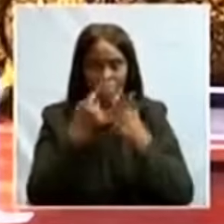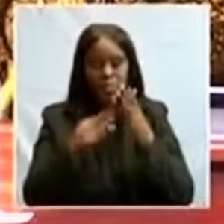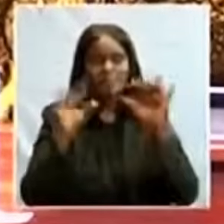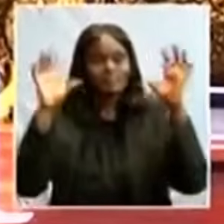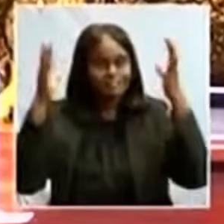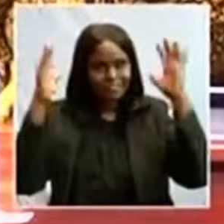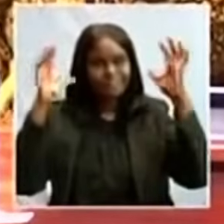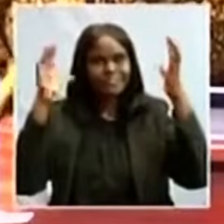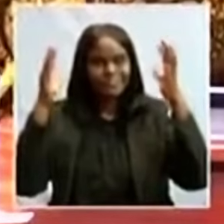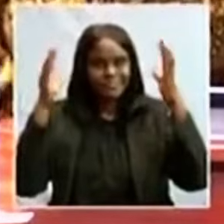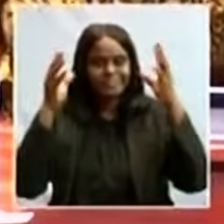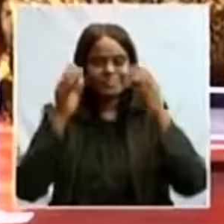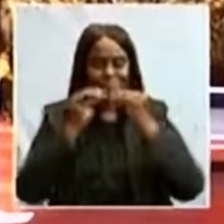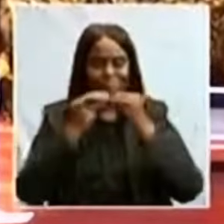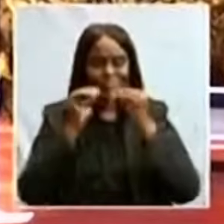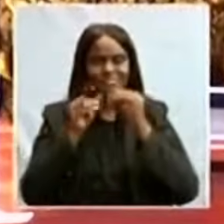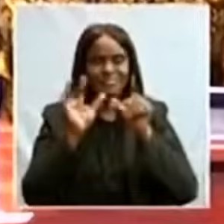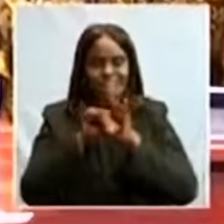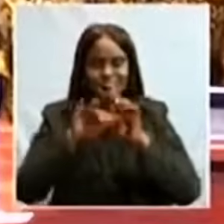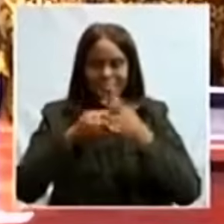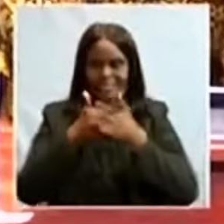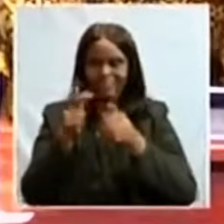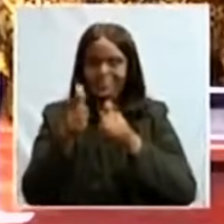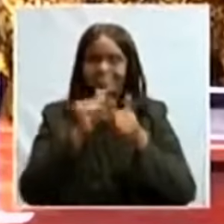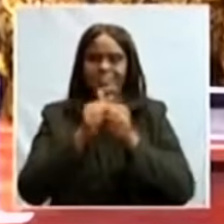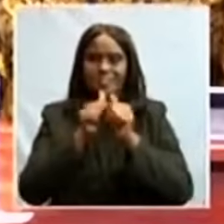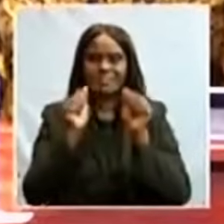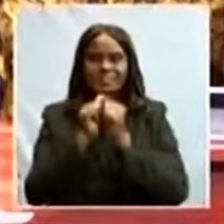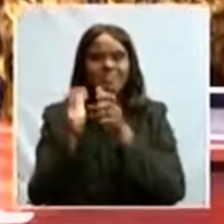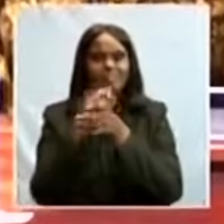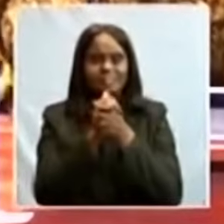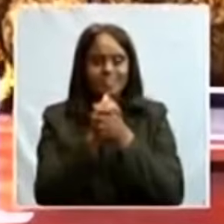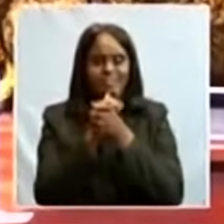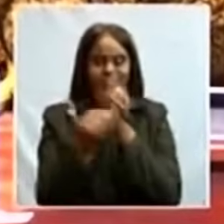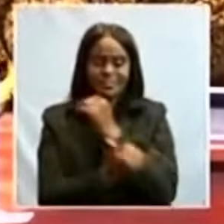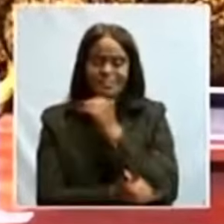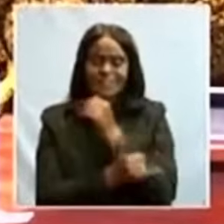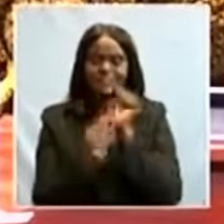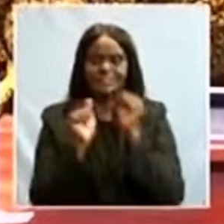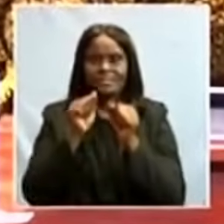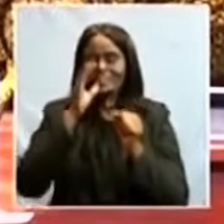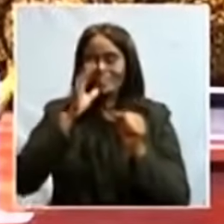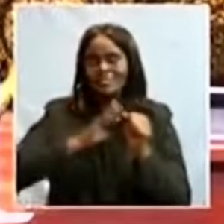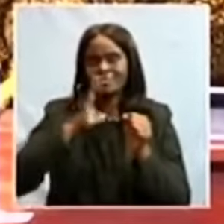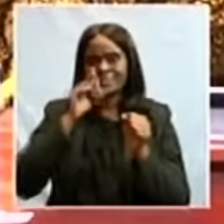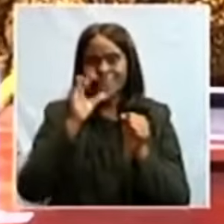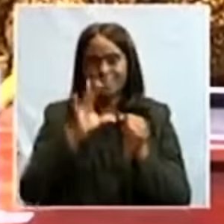cheer. That is how sport can unify the country, Madam Speaker.